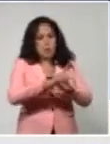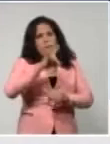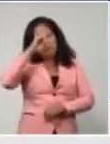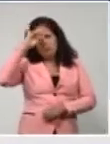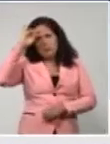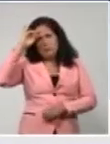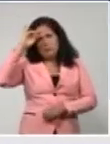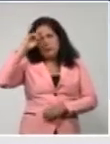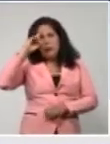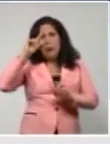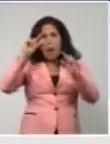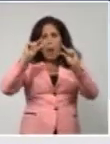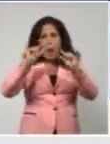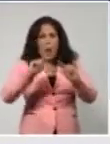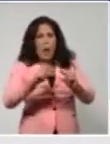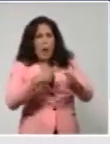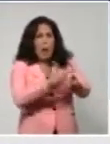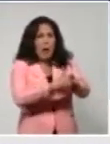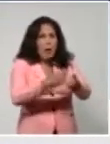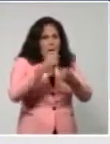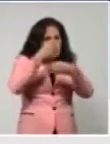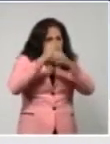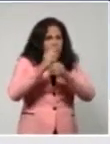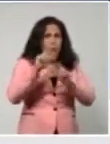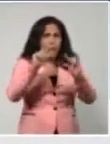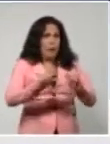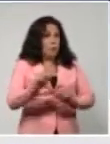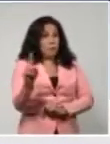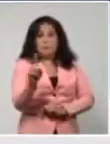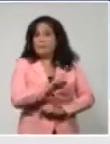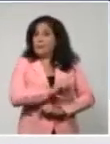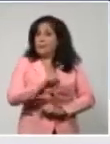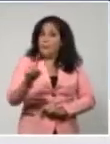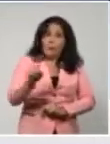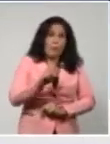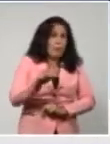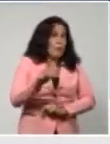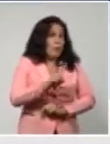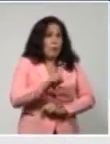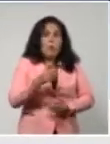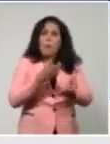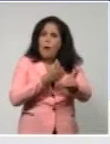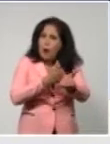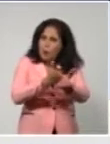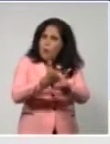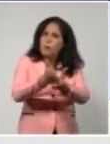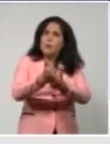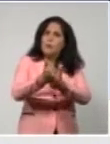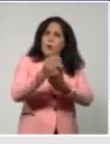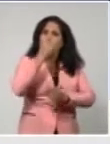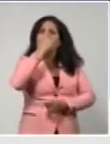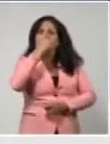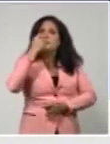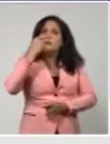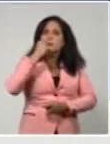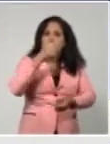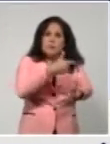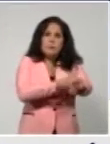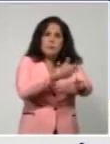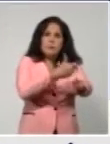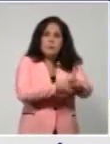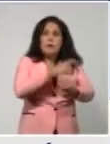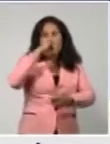the restrictions will. Because we know that there are almost certainly more people in Cuba who are infected